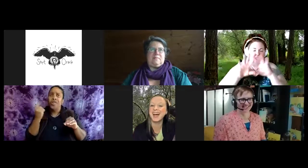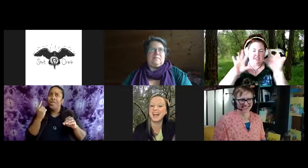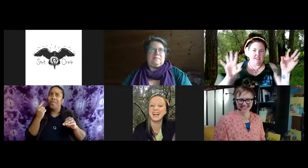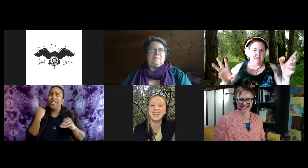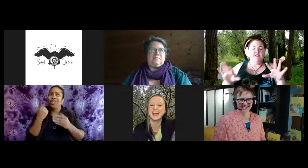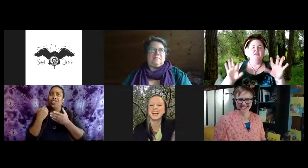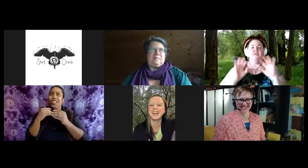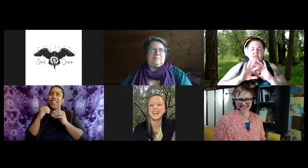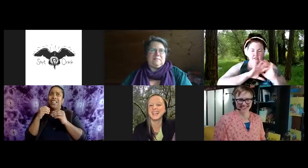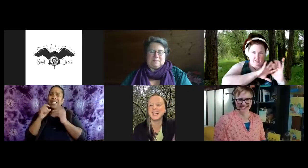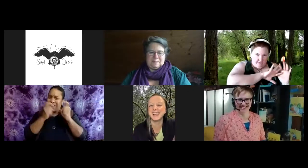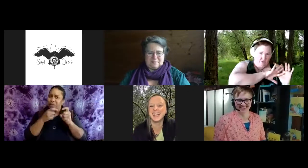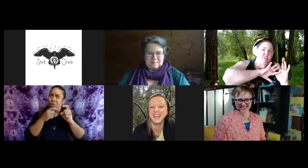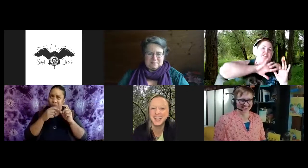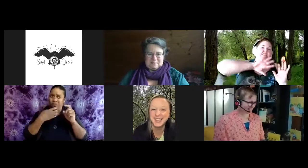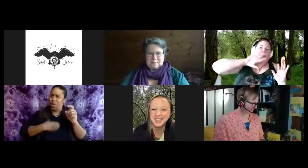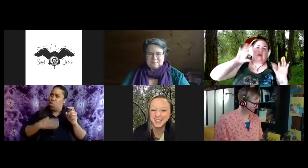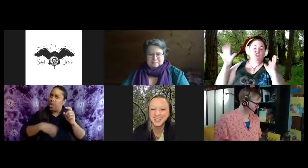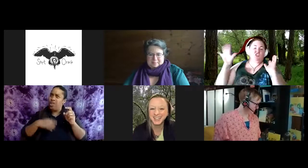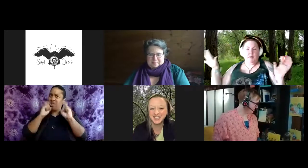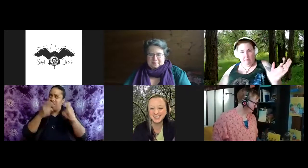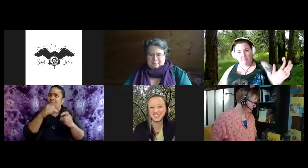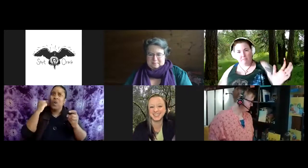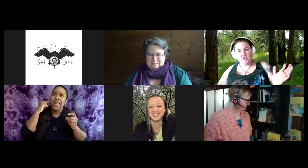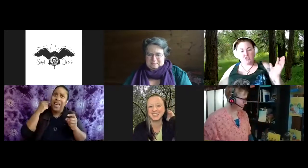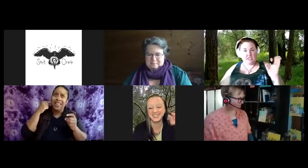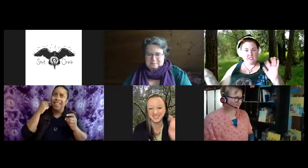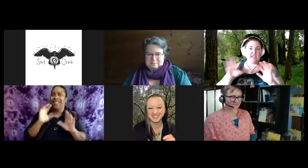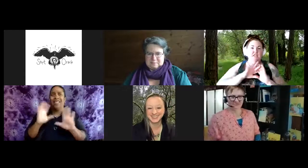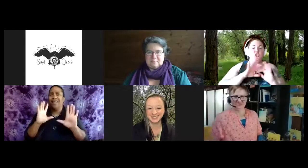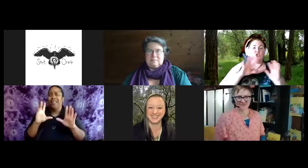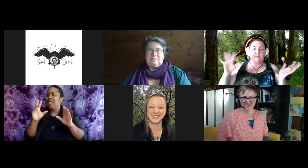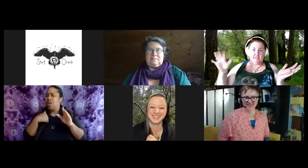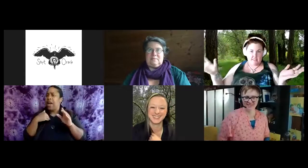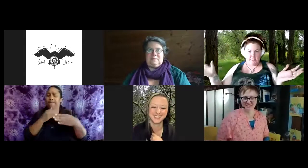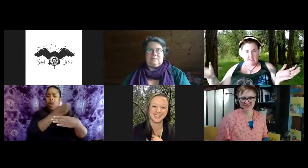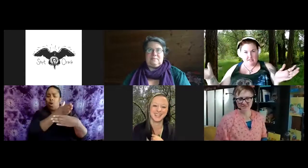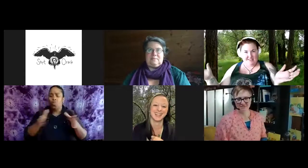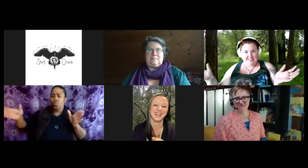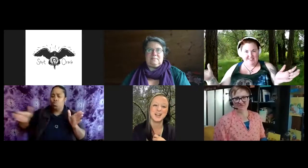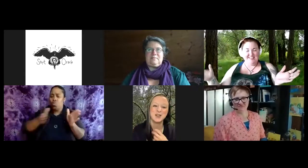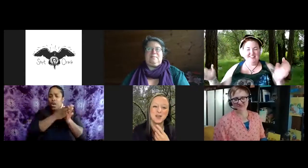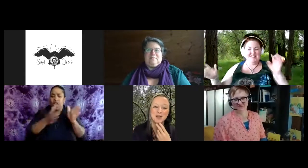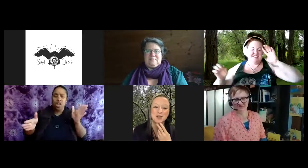like, what? They're a full spectrum, just like humans.